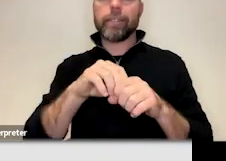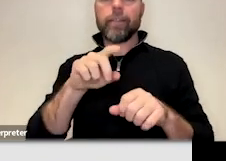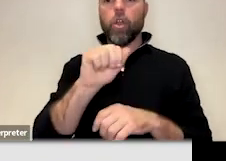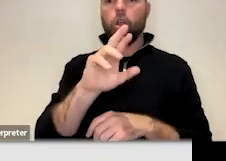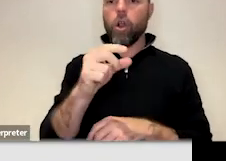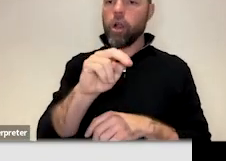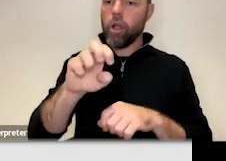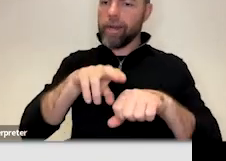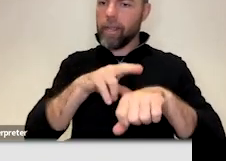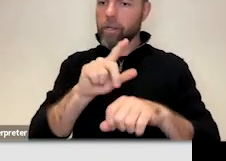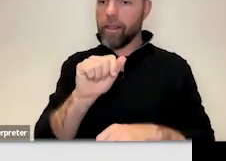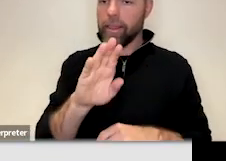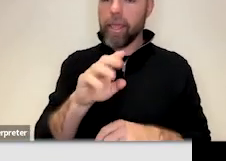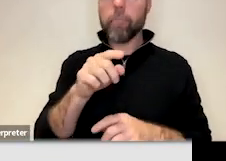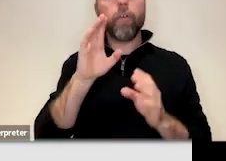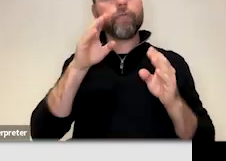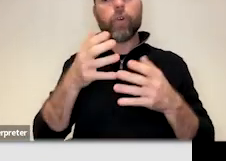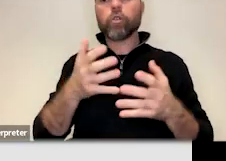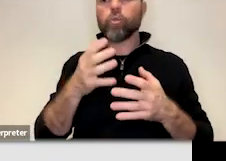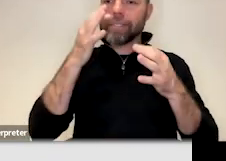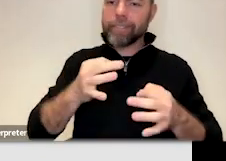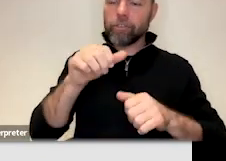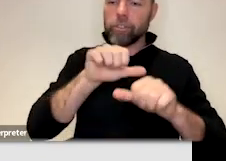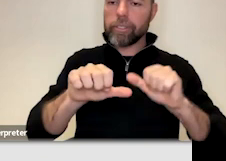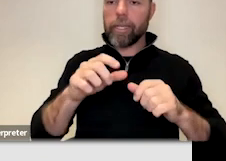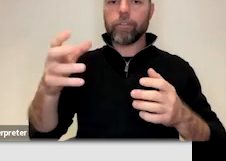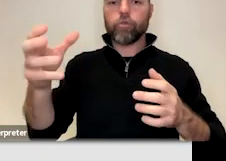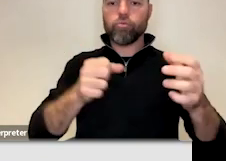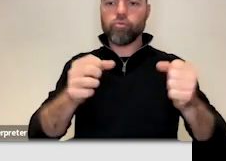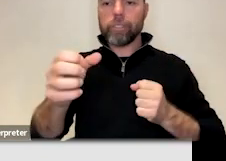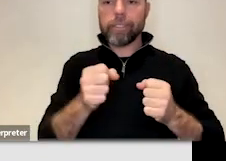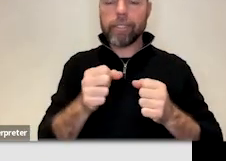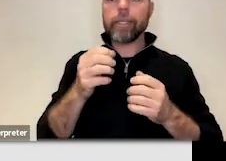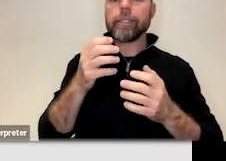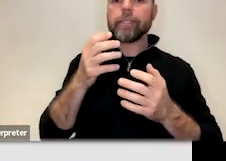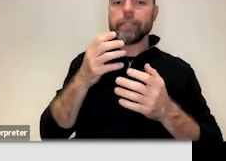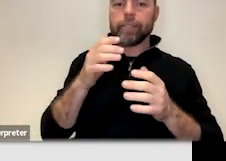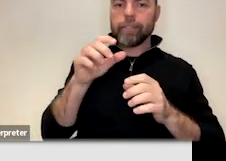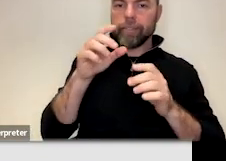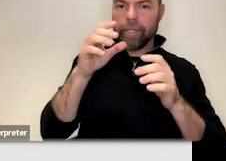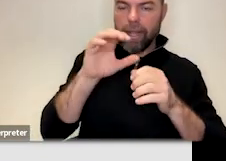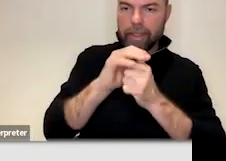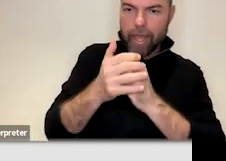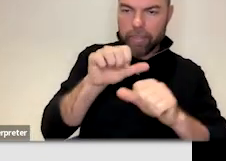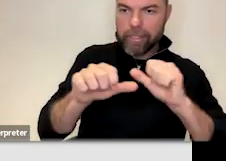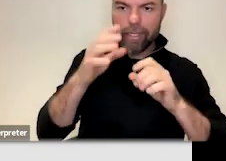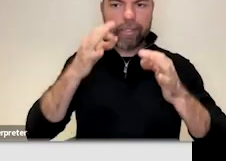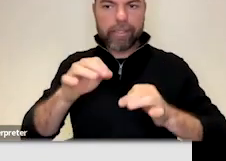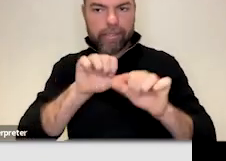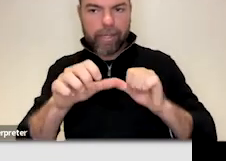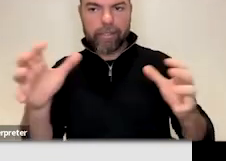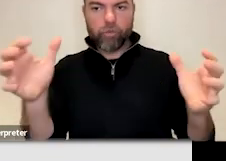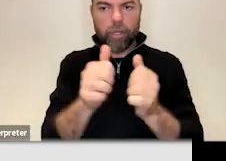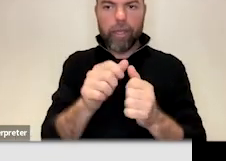focus is really on decision science and bringing world-class climate science, decision science, and other information together to